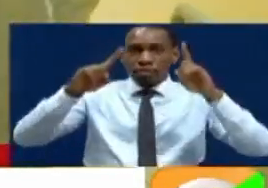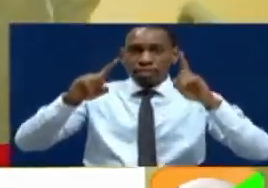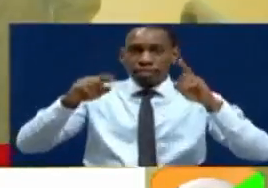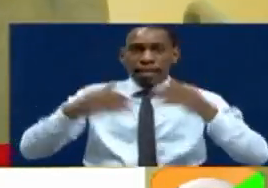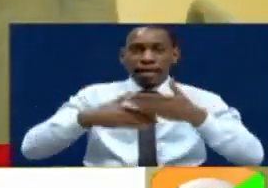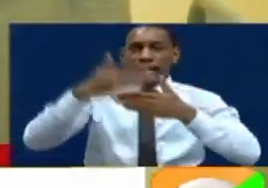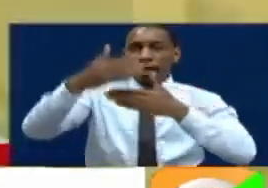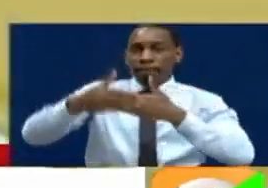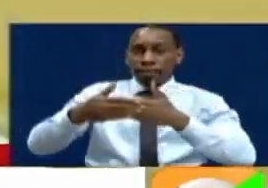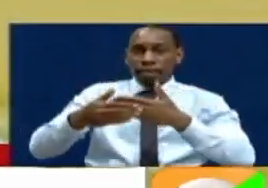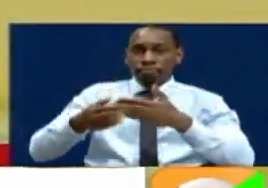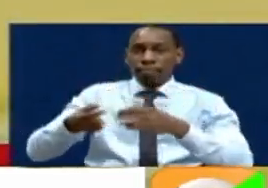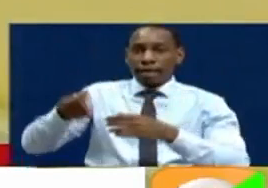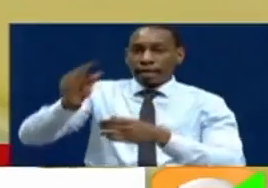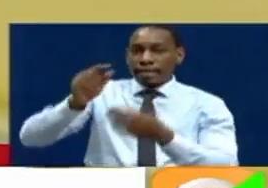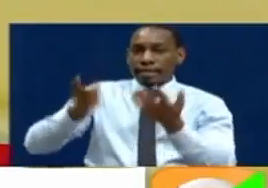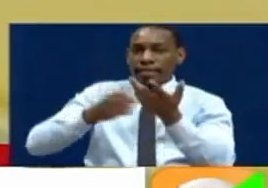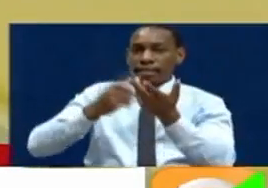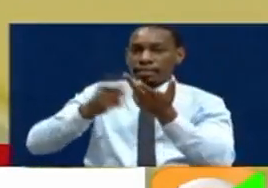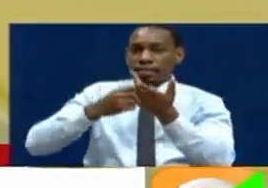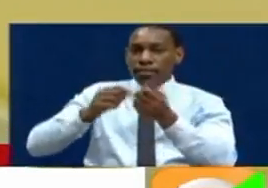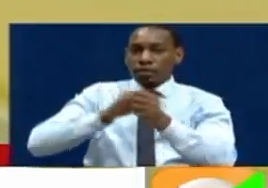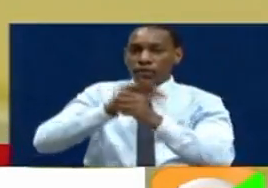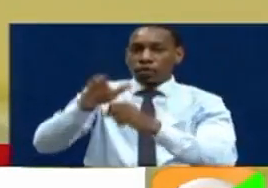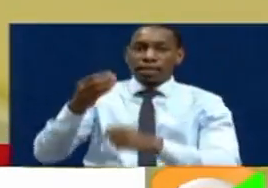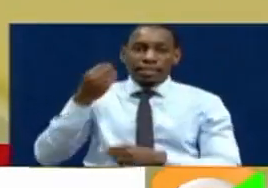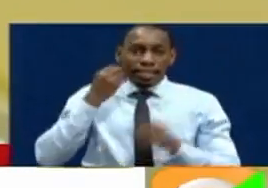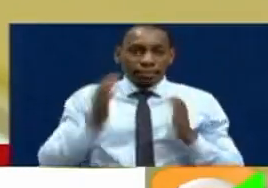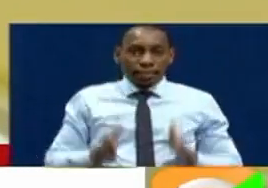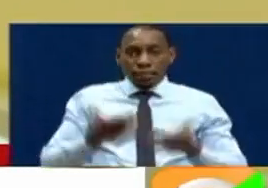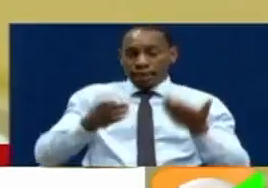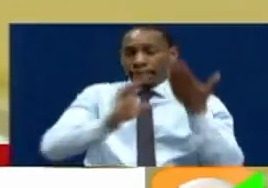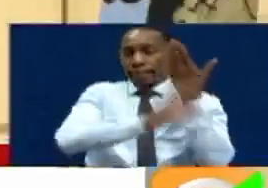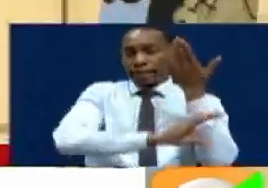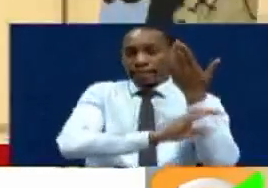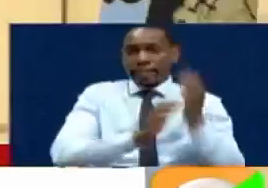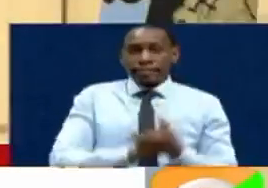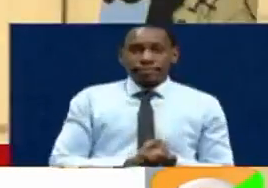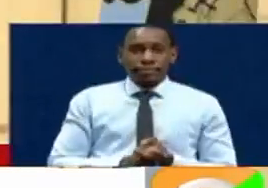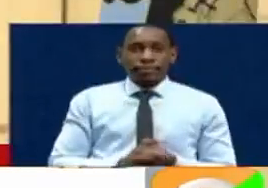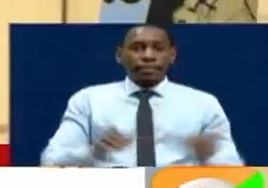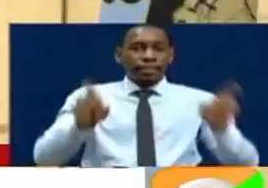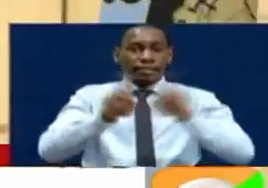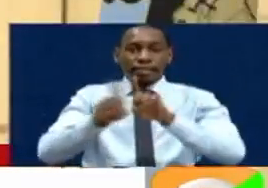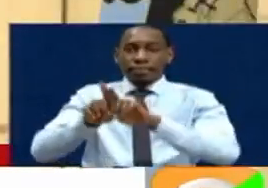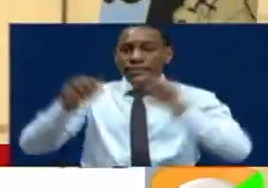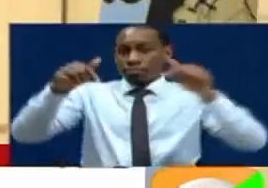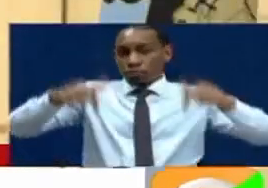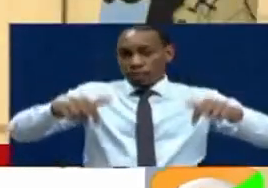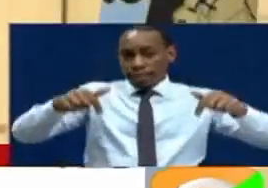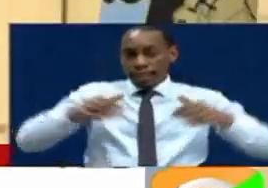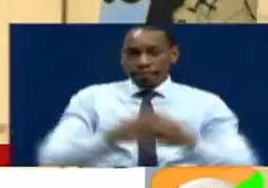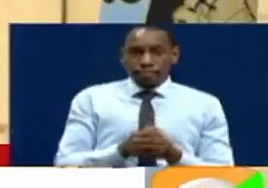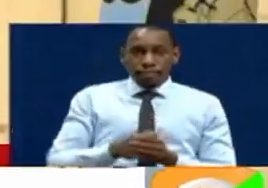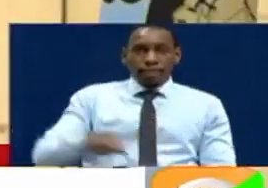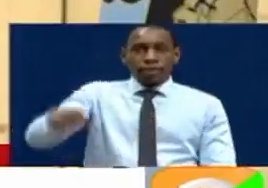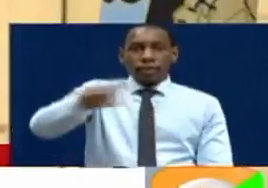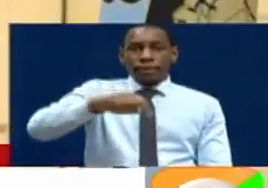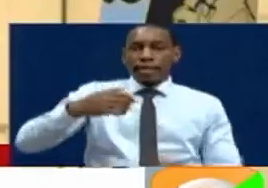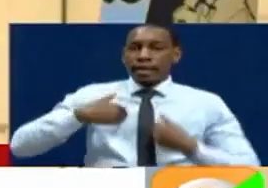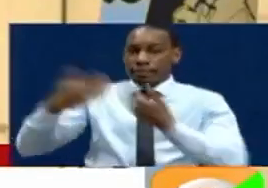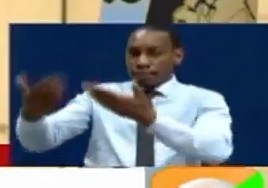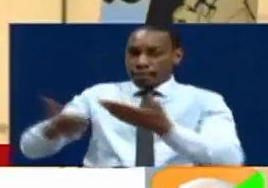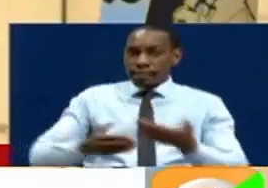against the backdrop of the rising number of COVID-19 patients in the country. And today, we have